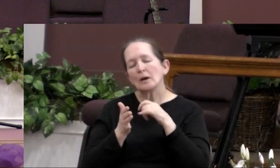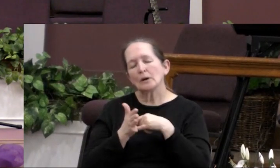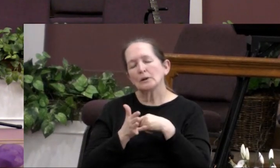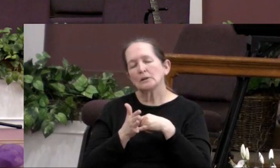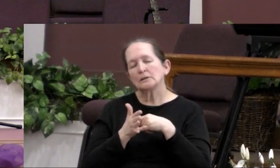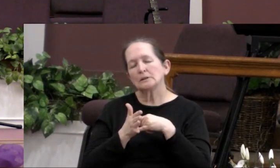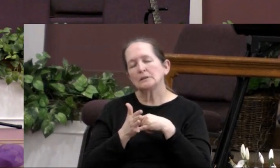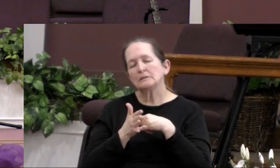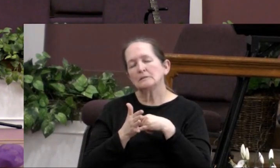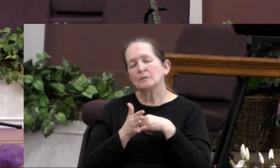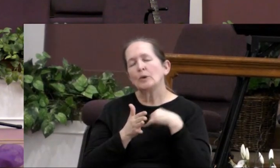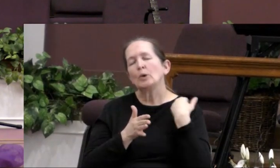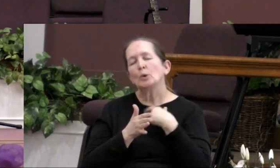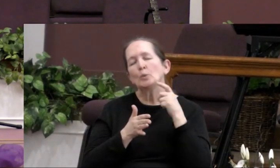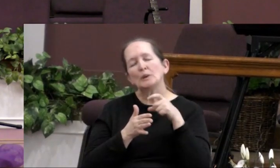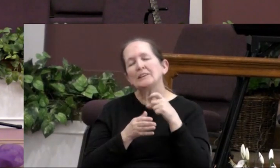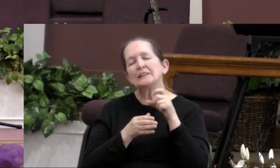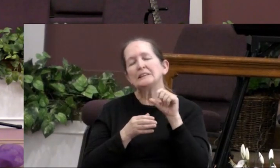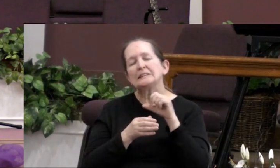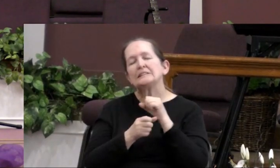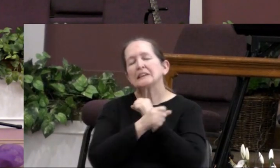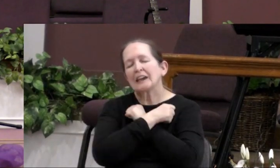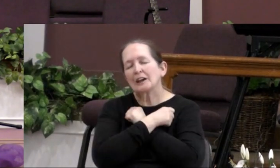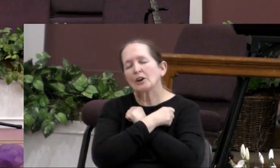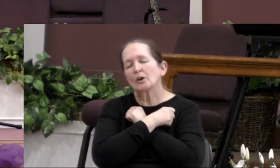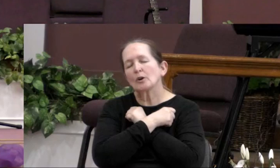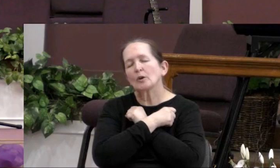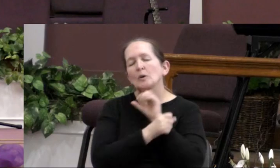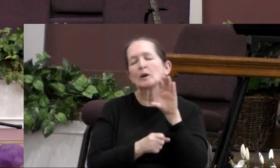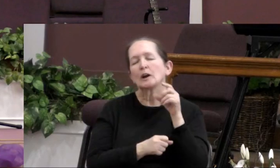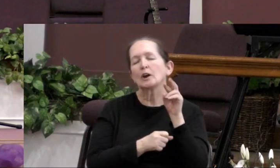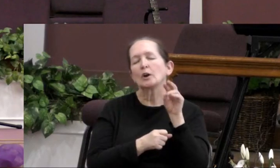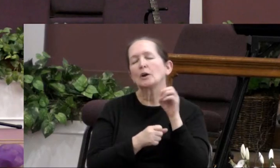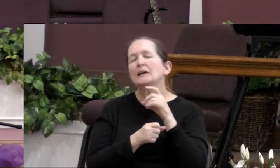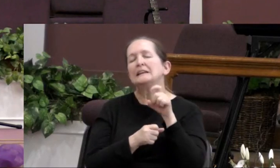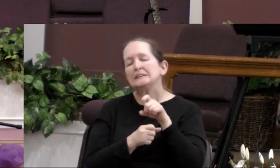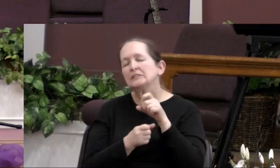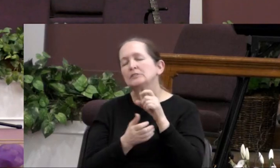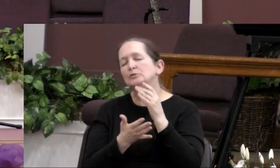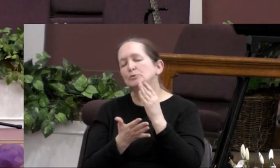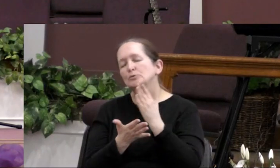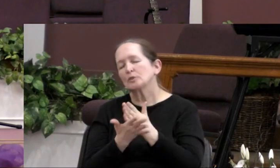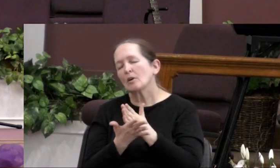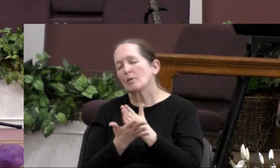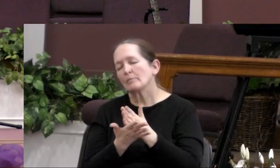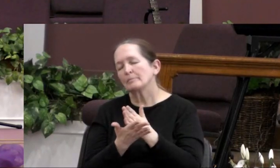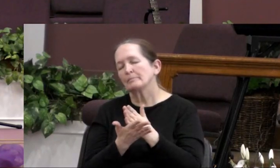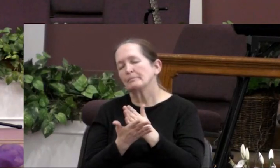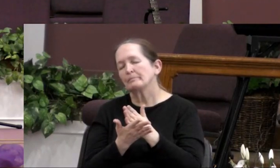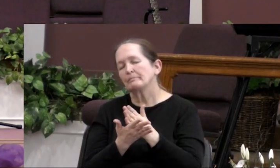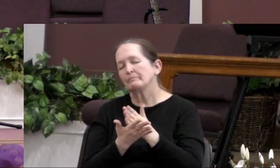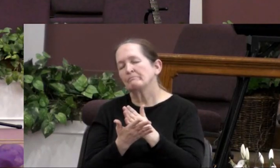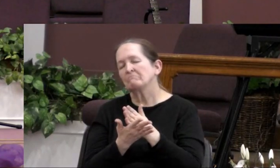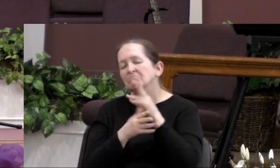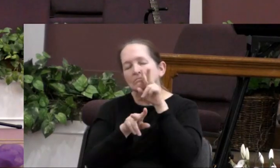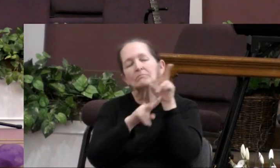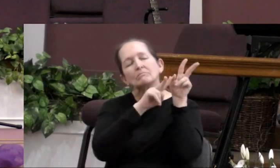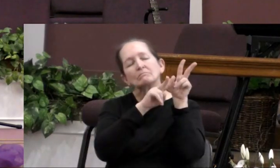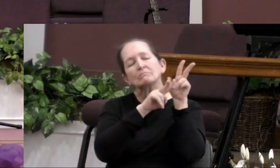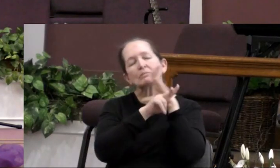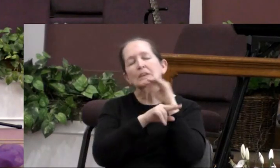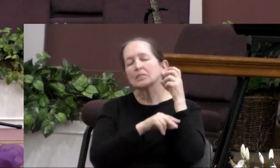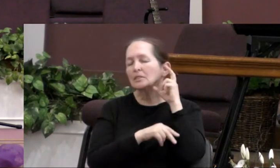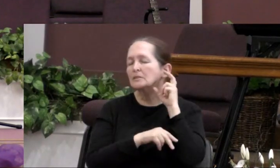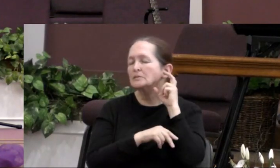We need to care. We need to stop and look up and listen.